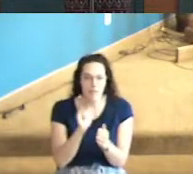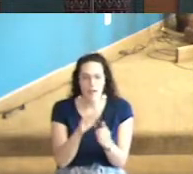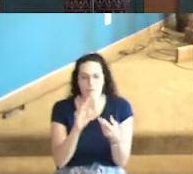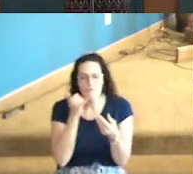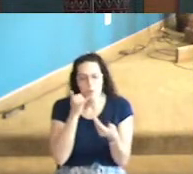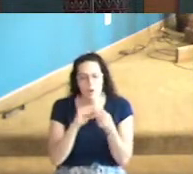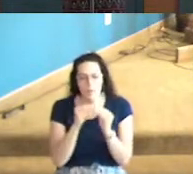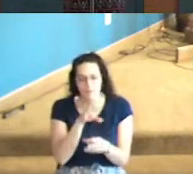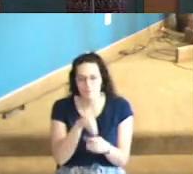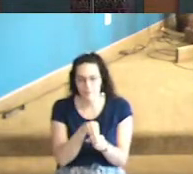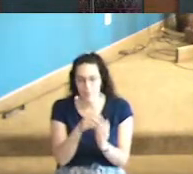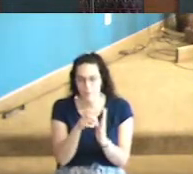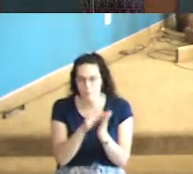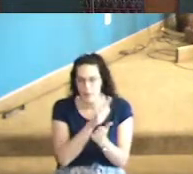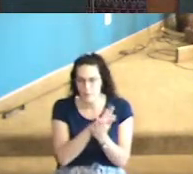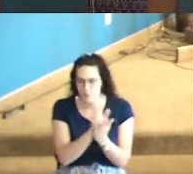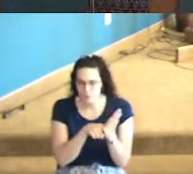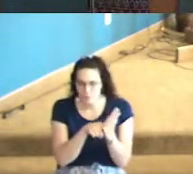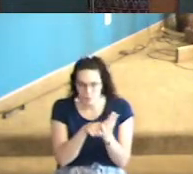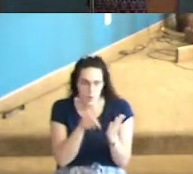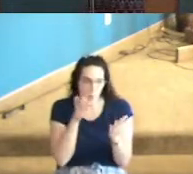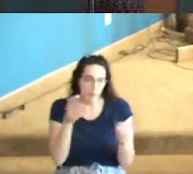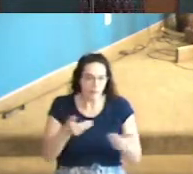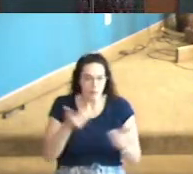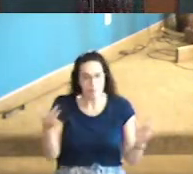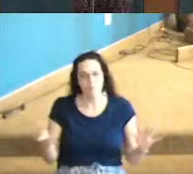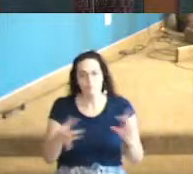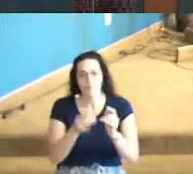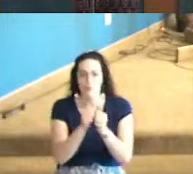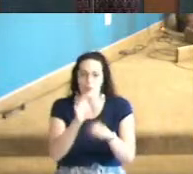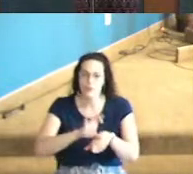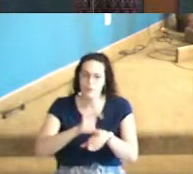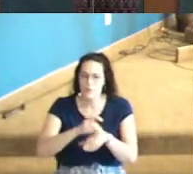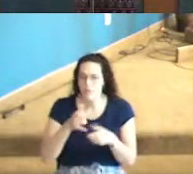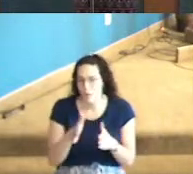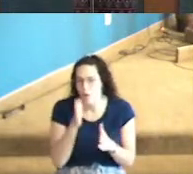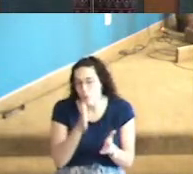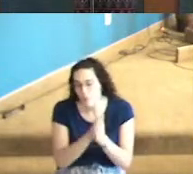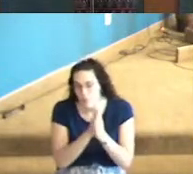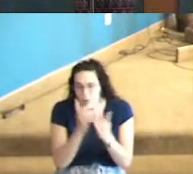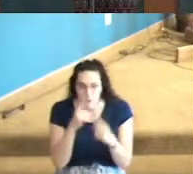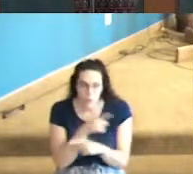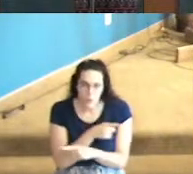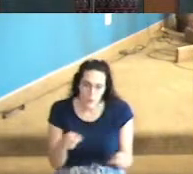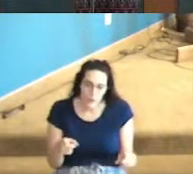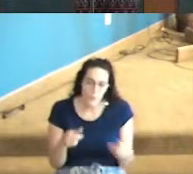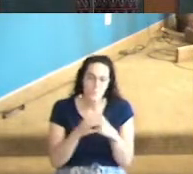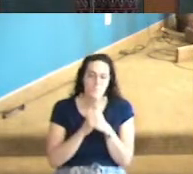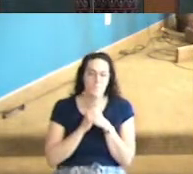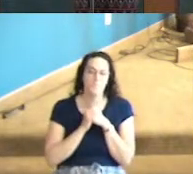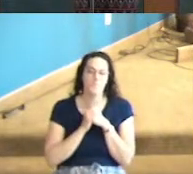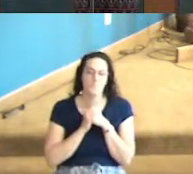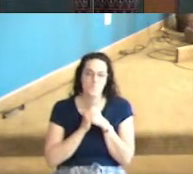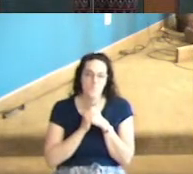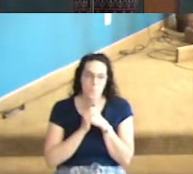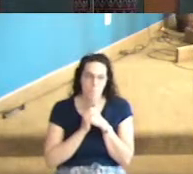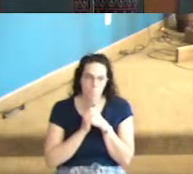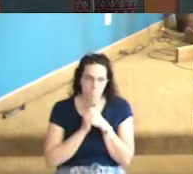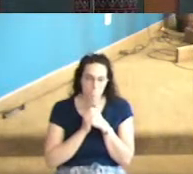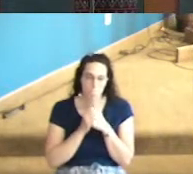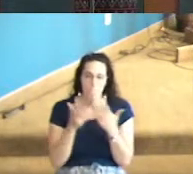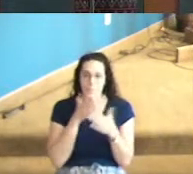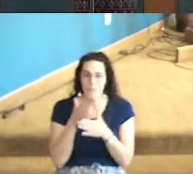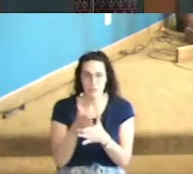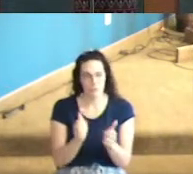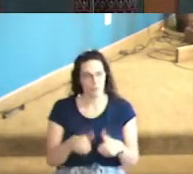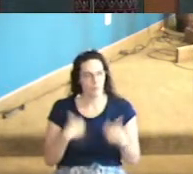bulletin here today. And so we just invite you to connect with the church in that way, and we'd love to be praying for you. And just